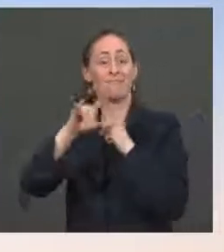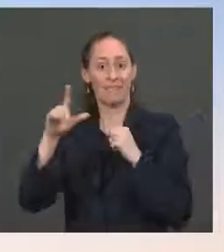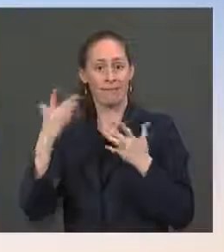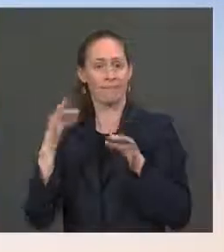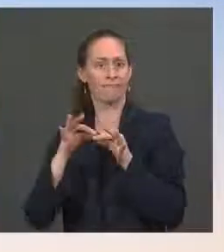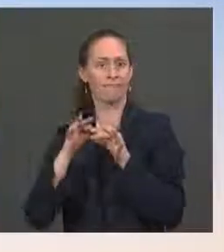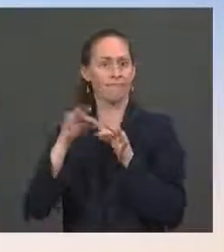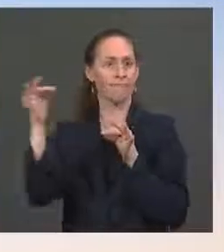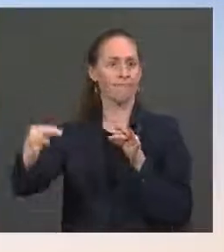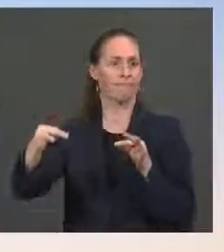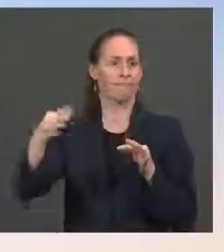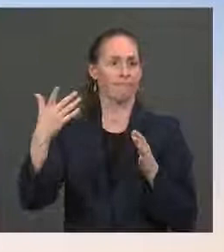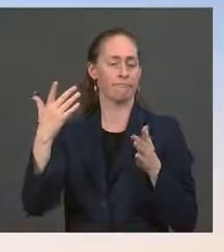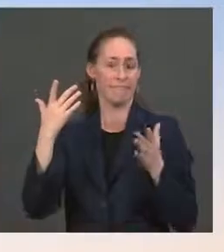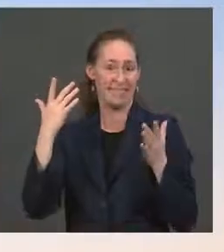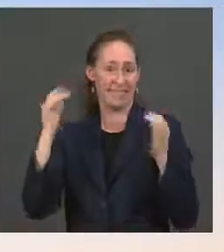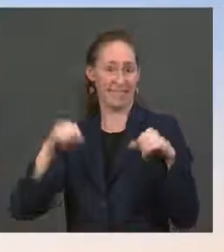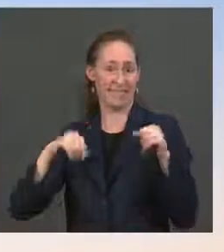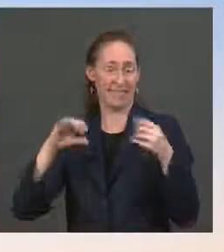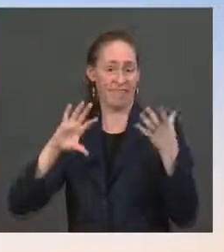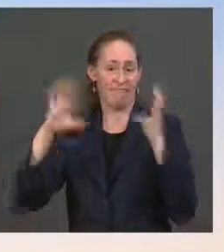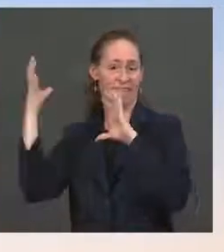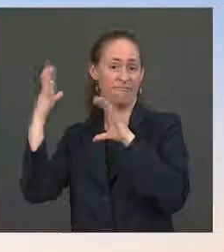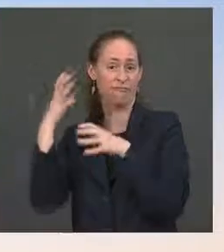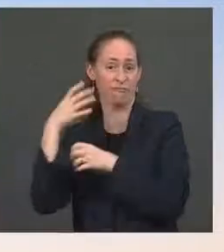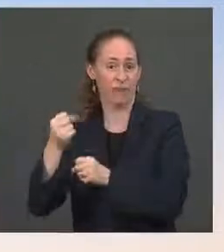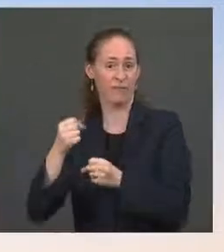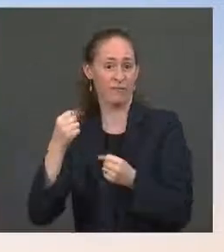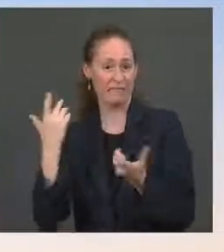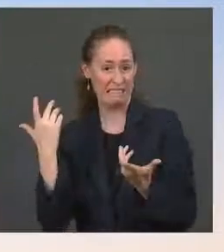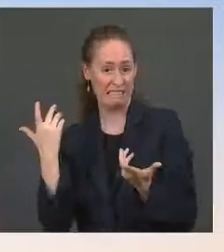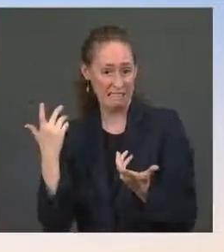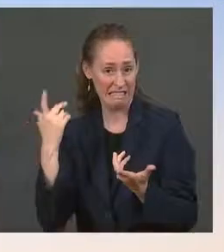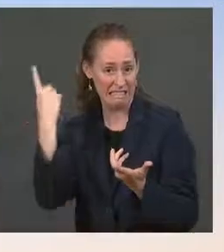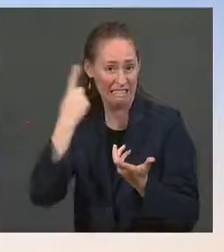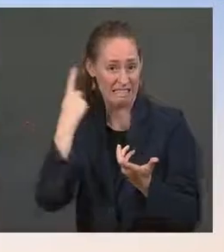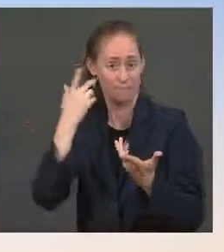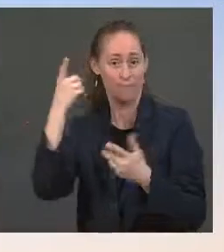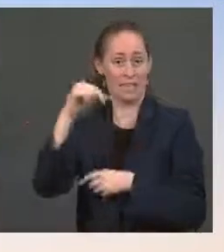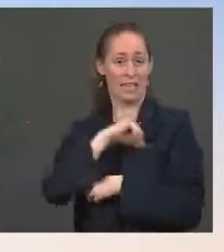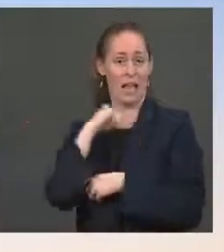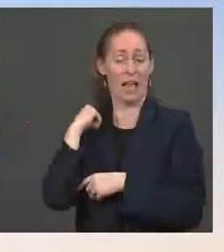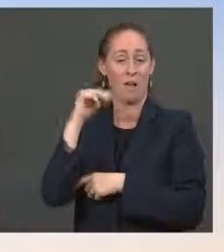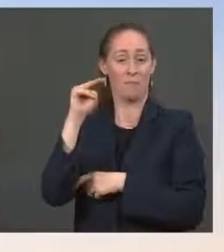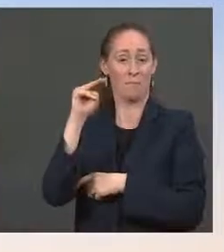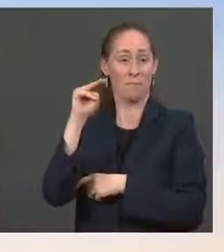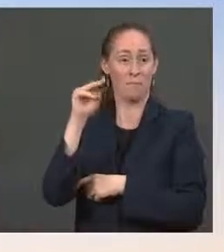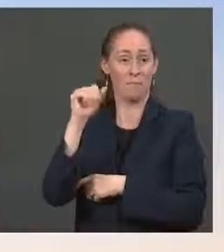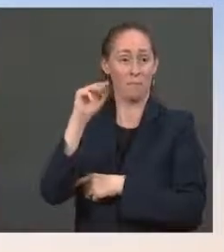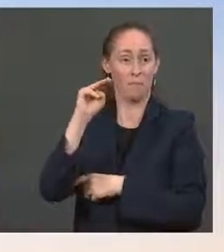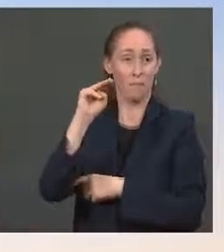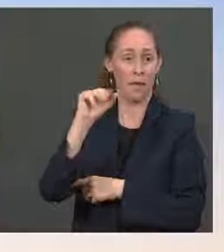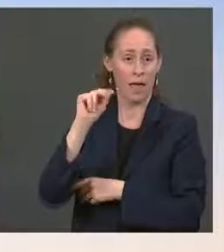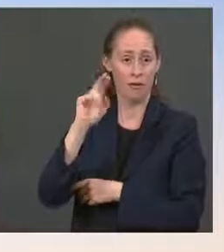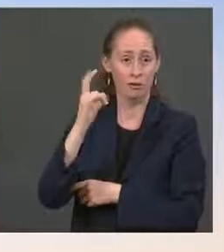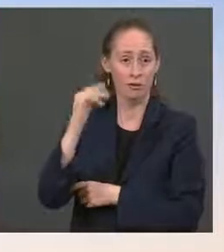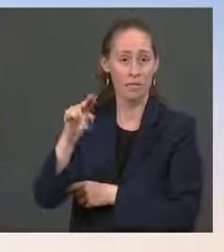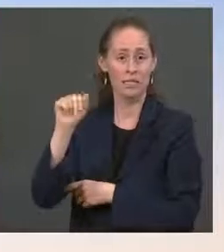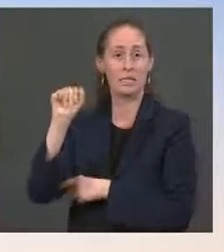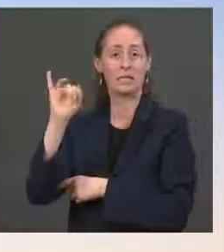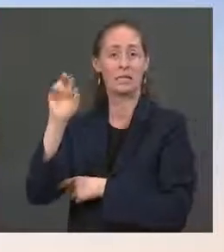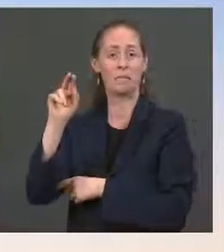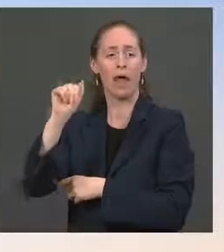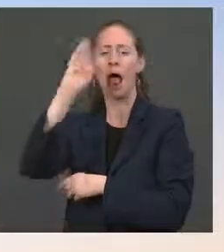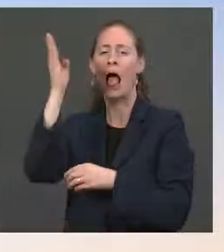have said they haven't felt that Sinema and Manchin have been forthcoming about where they are in negotiations and numbers and red lines. When you say that